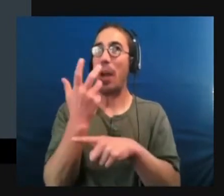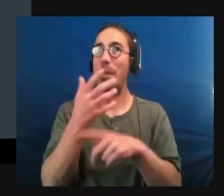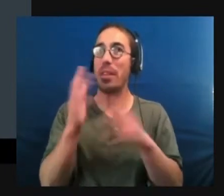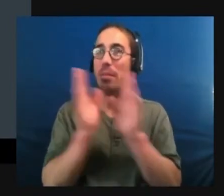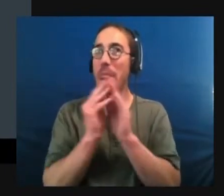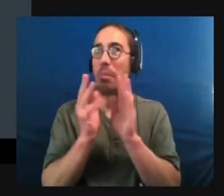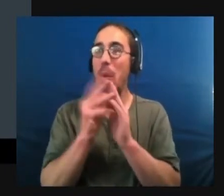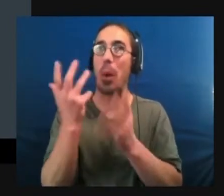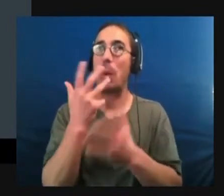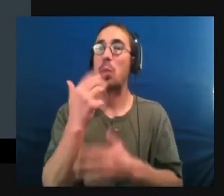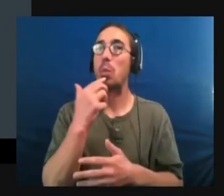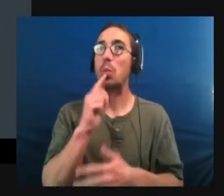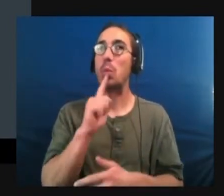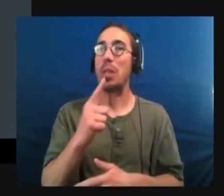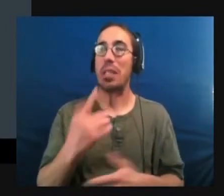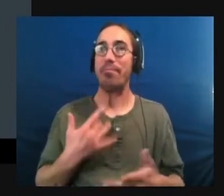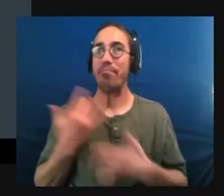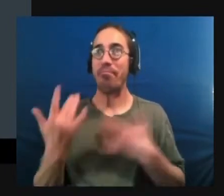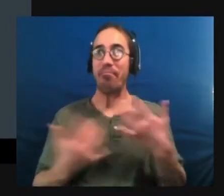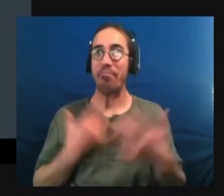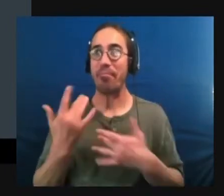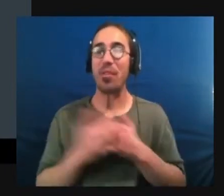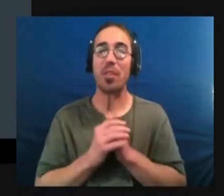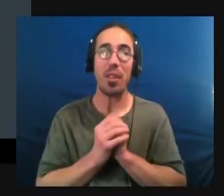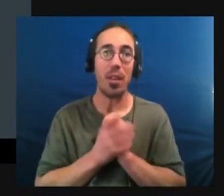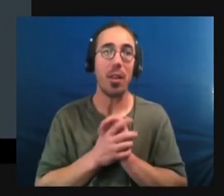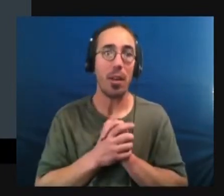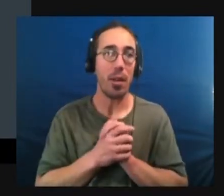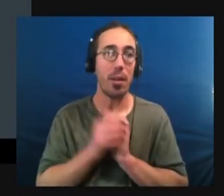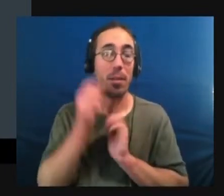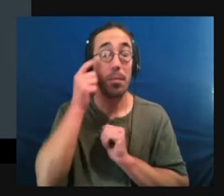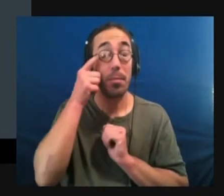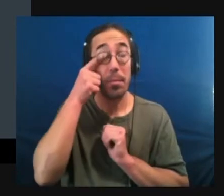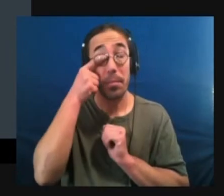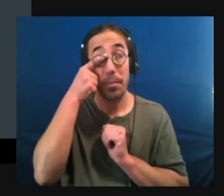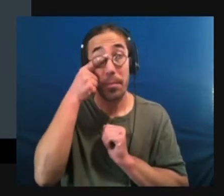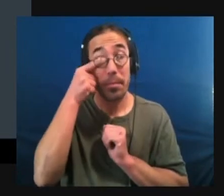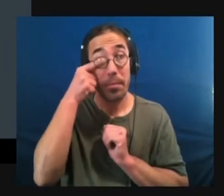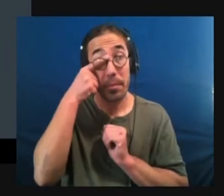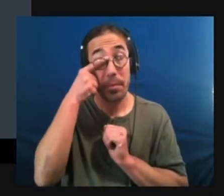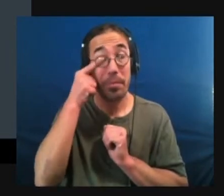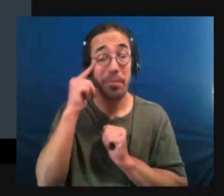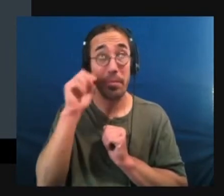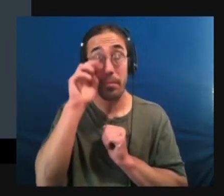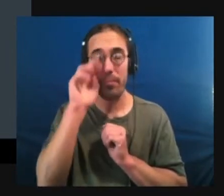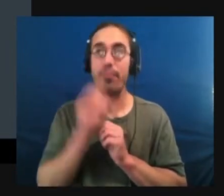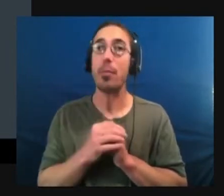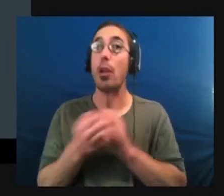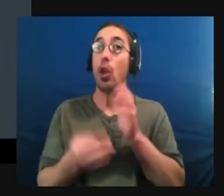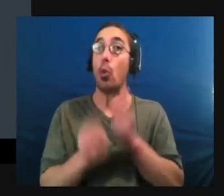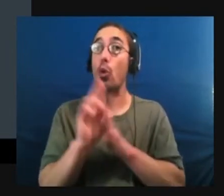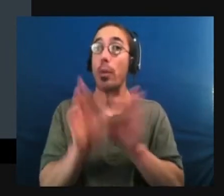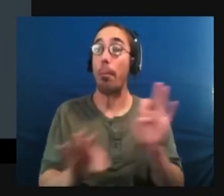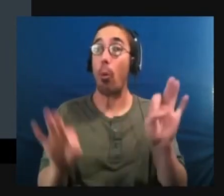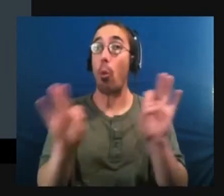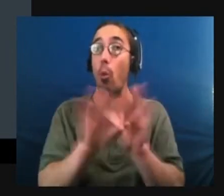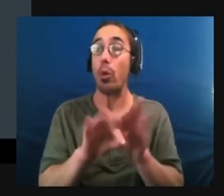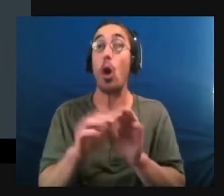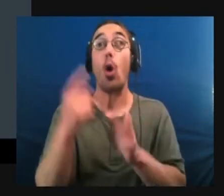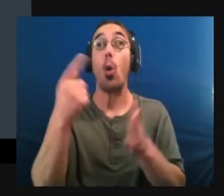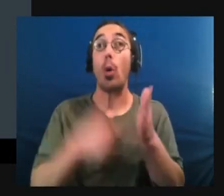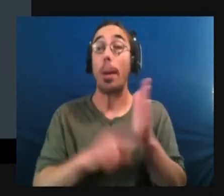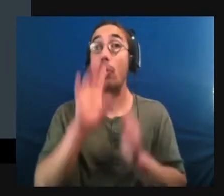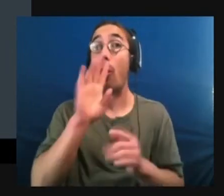So you may hear me start and stop. The roles that are important to me that I'm going to be talking about